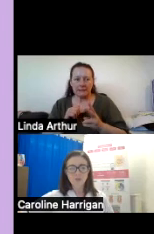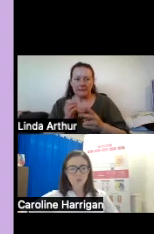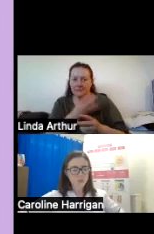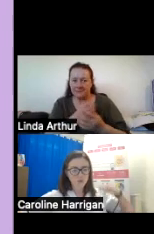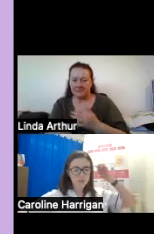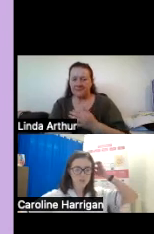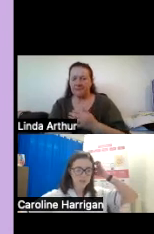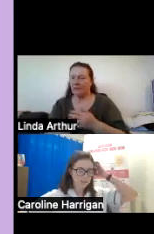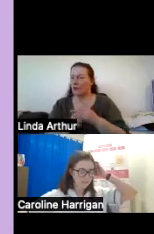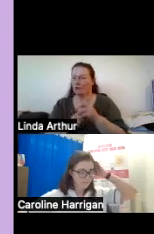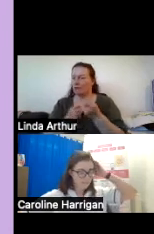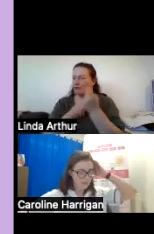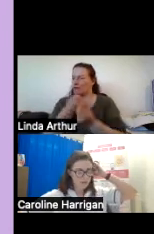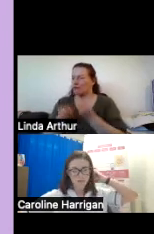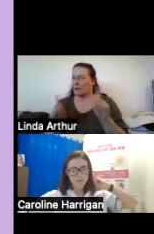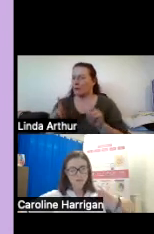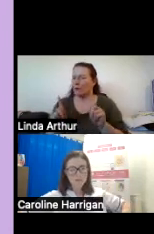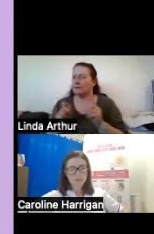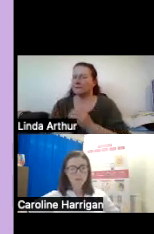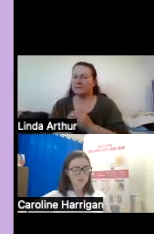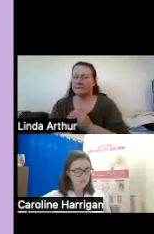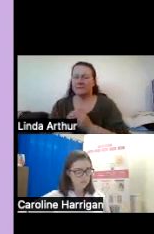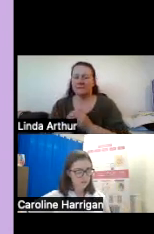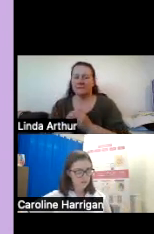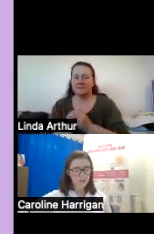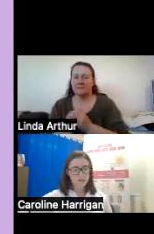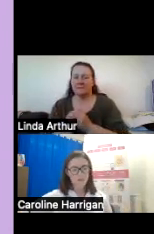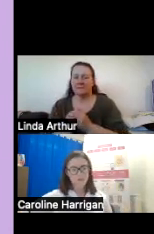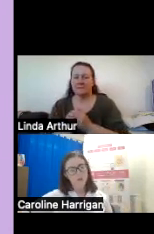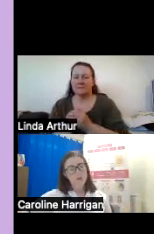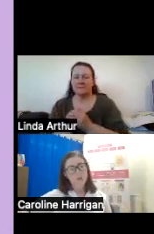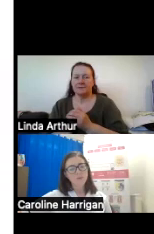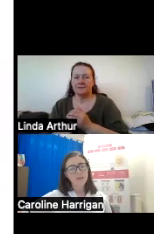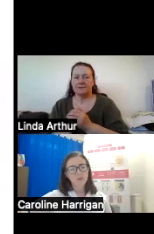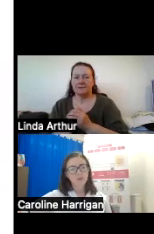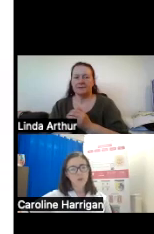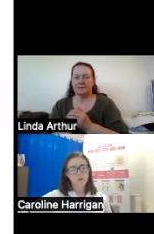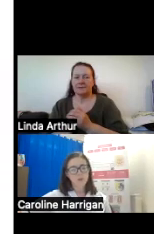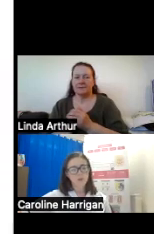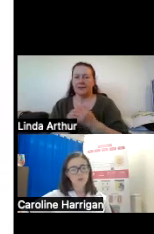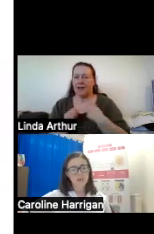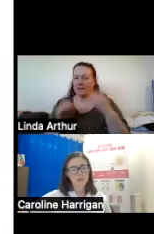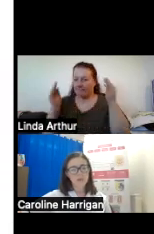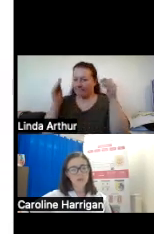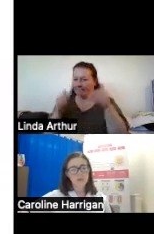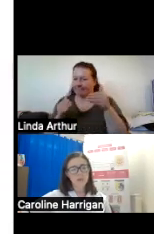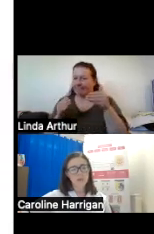So what do we treat? So next slide there, Alan. So I am really going to focus